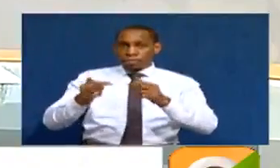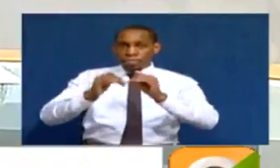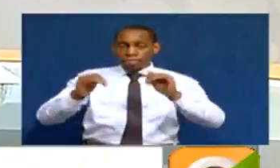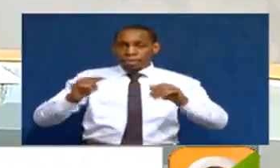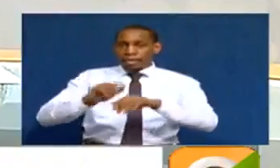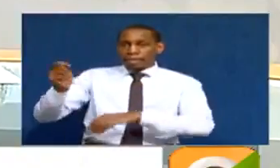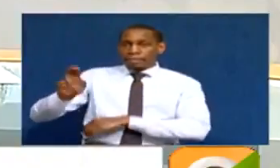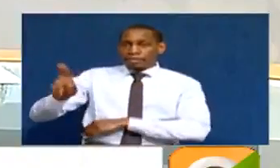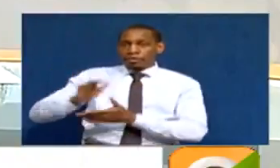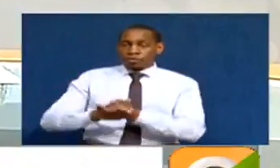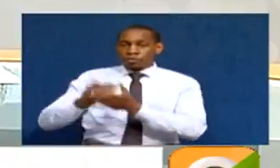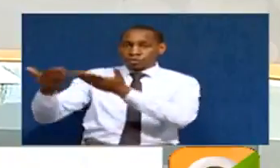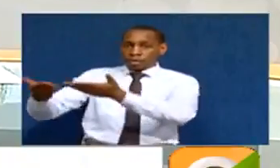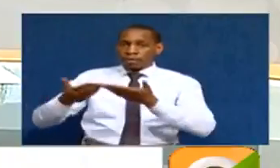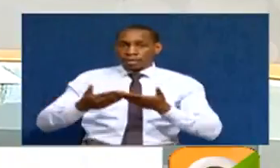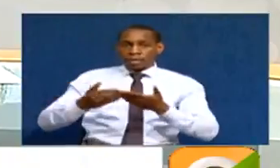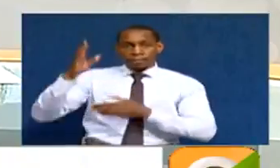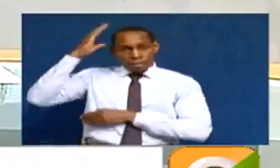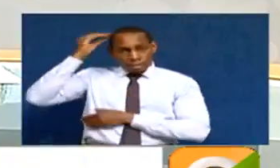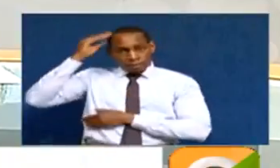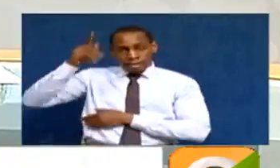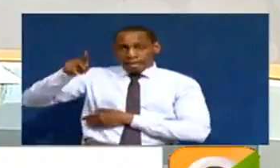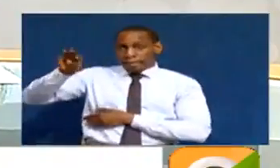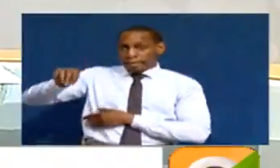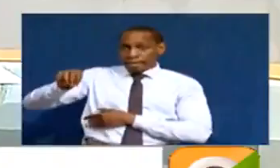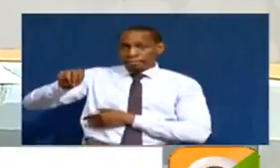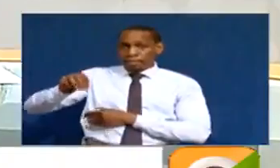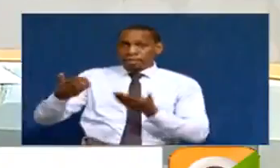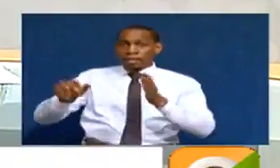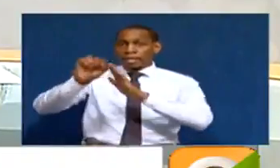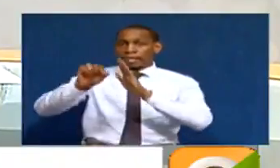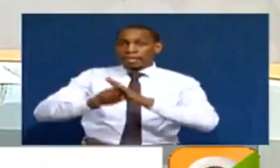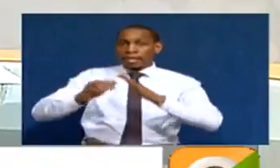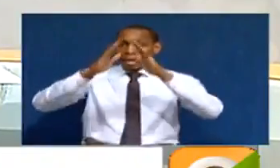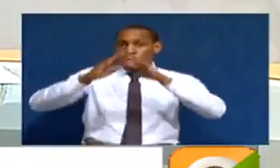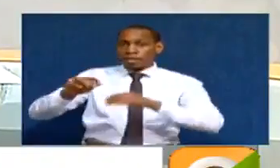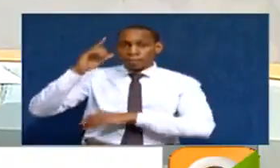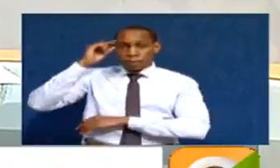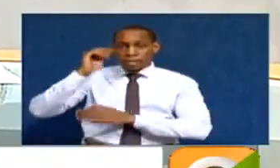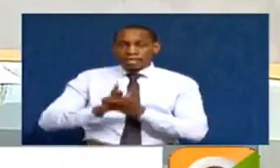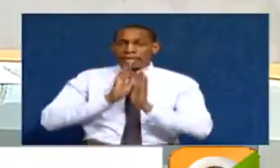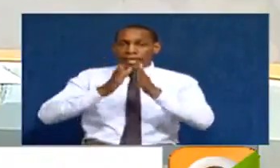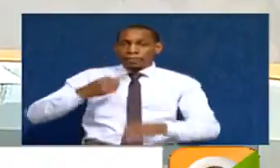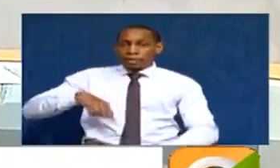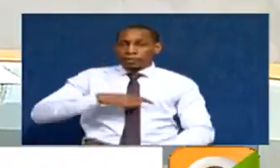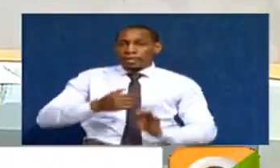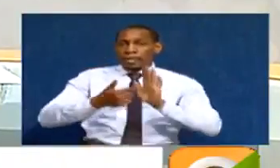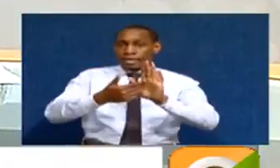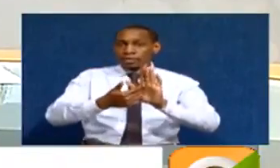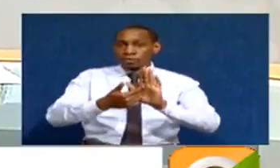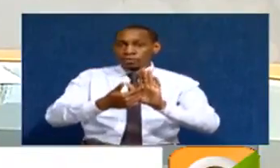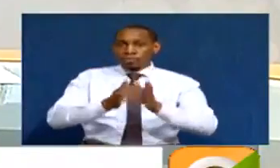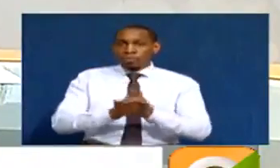Uhuru Kenyatta hosted Somalia Prime Minister Mohammed Hussein Roble at State House, Mombasa. Our very own Hassan Mugambi reports